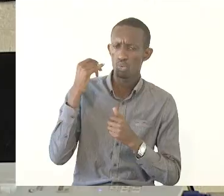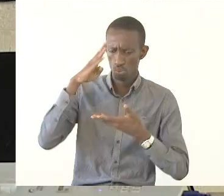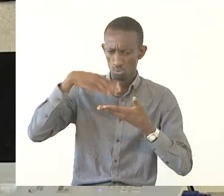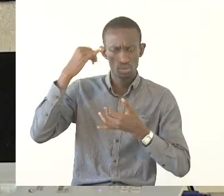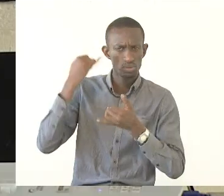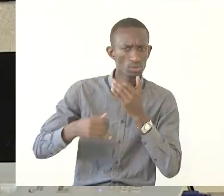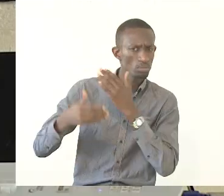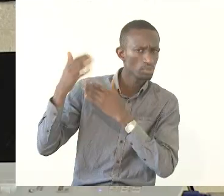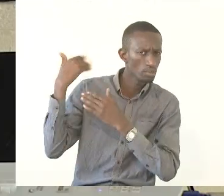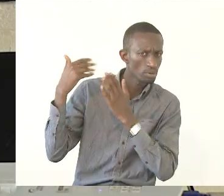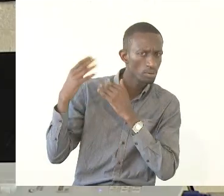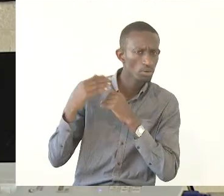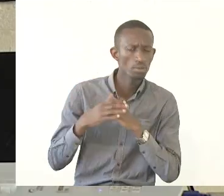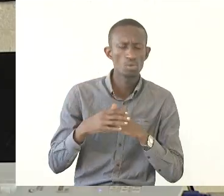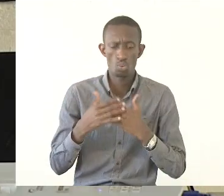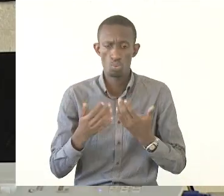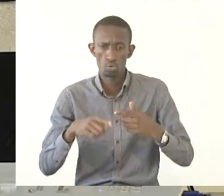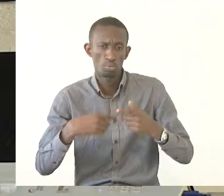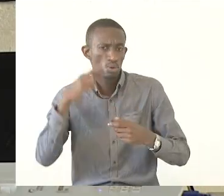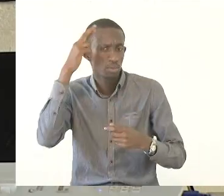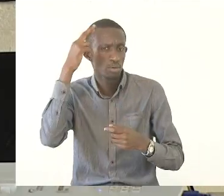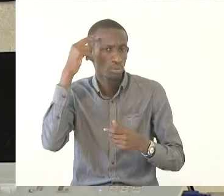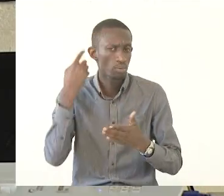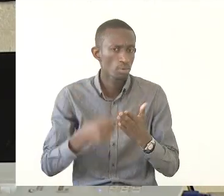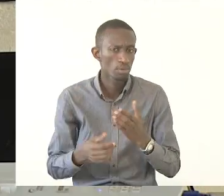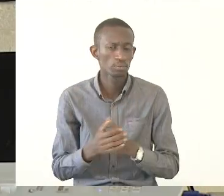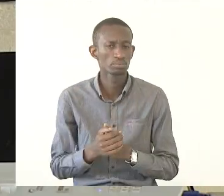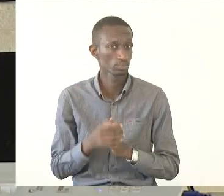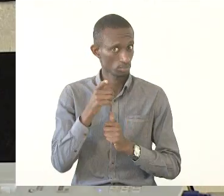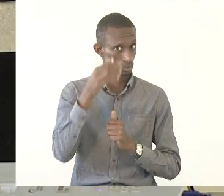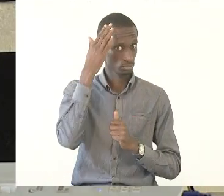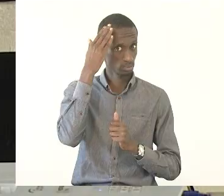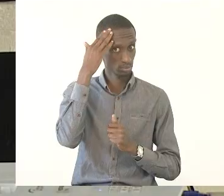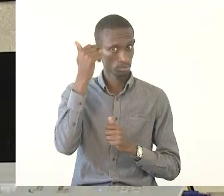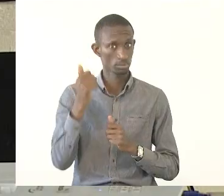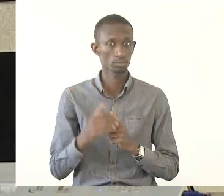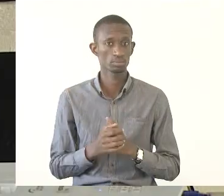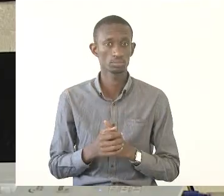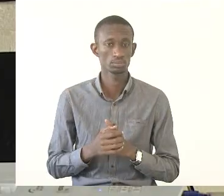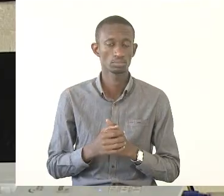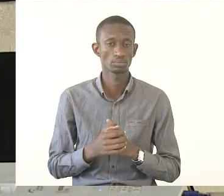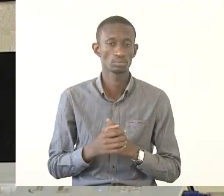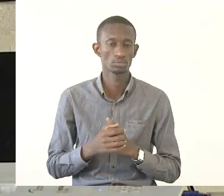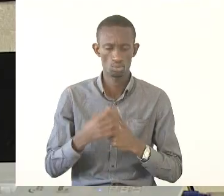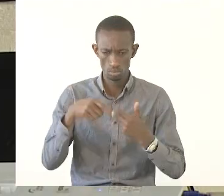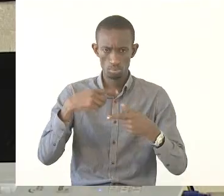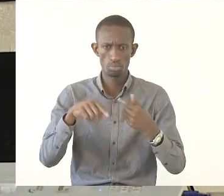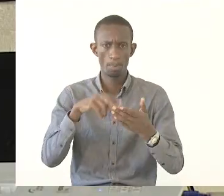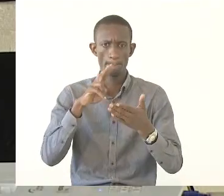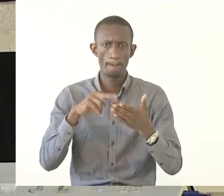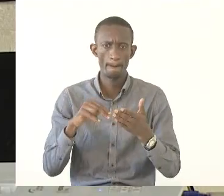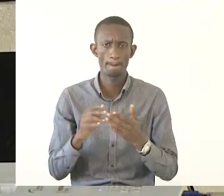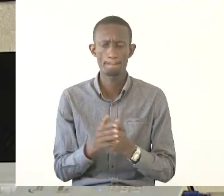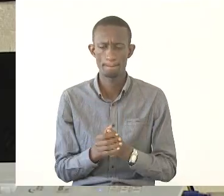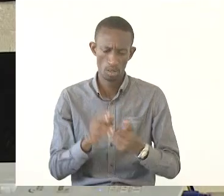and what we can remember. As you are aware, when we are reading either the